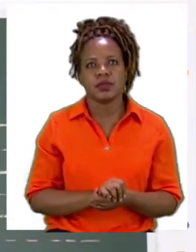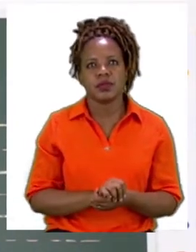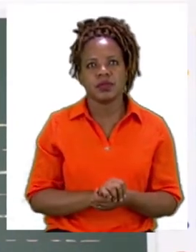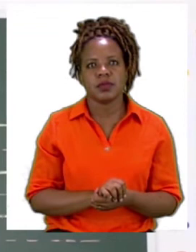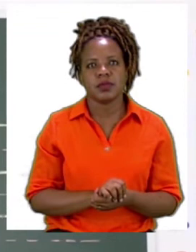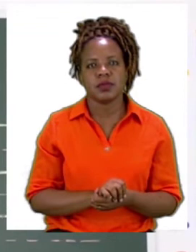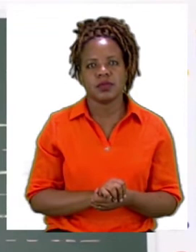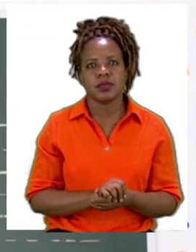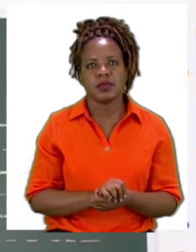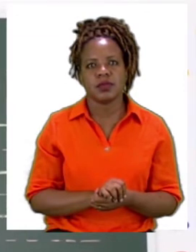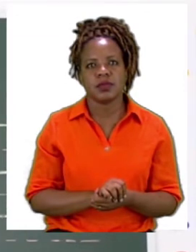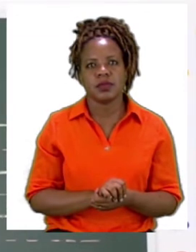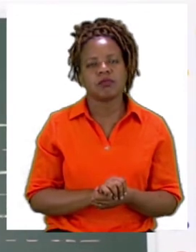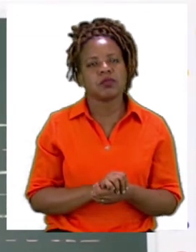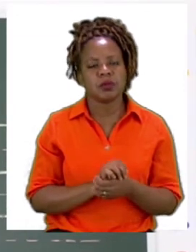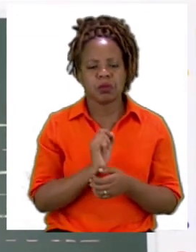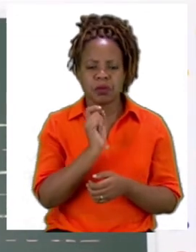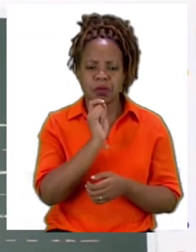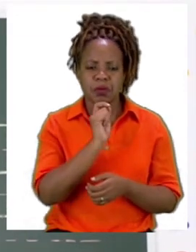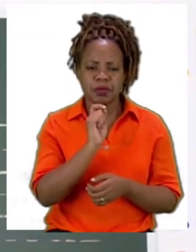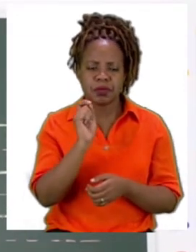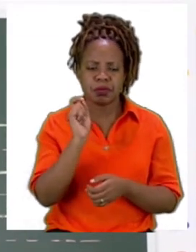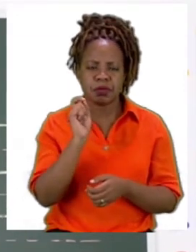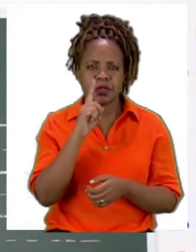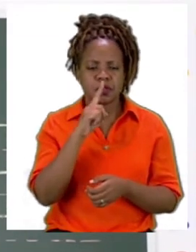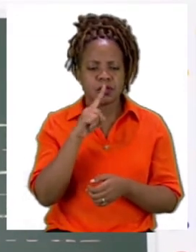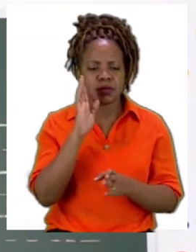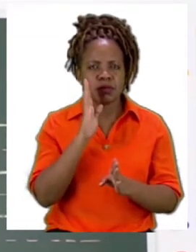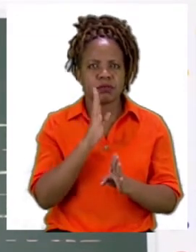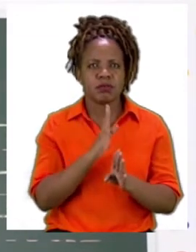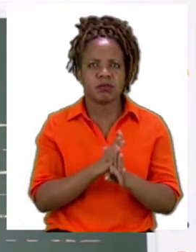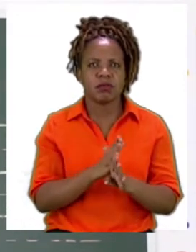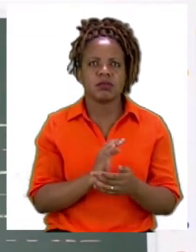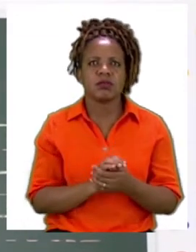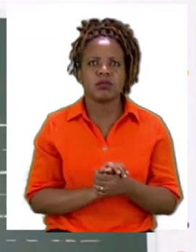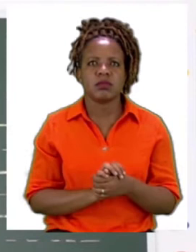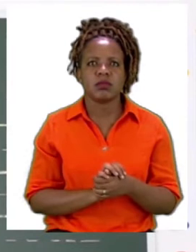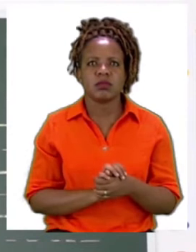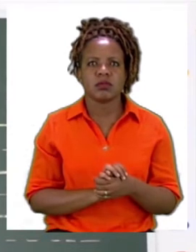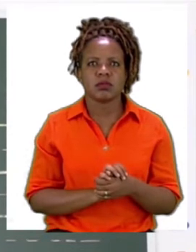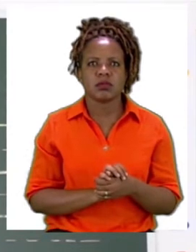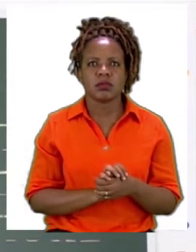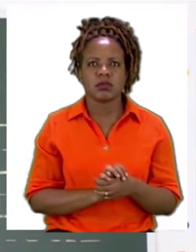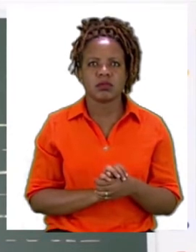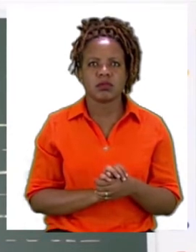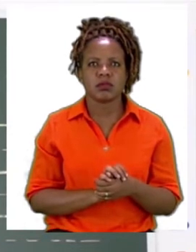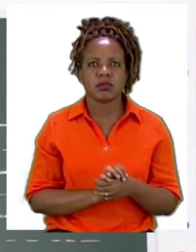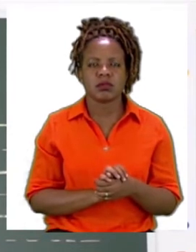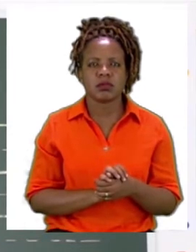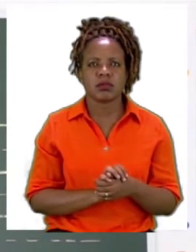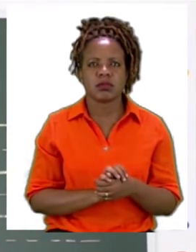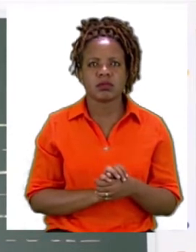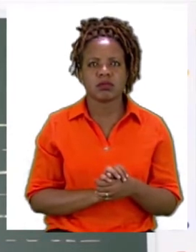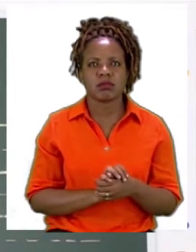letters, shape them correctly. If your letters are not shaped correctly, then your handwriting